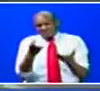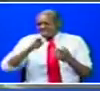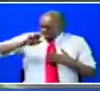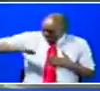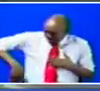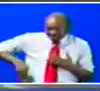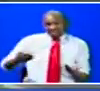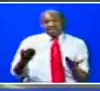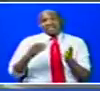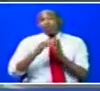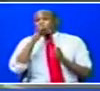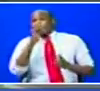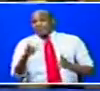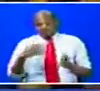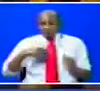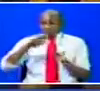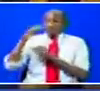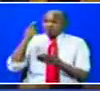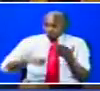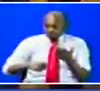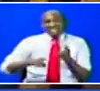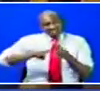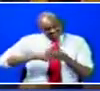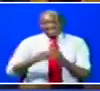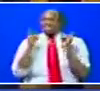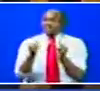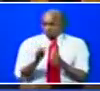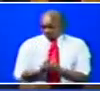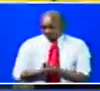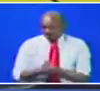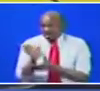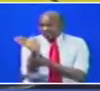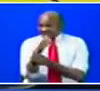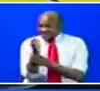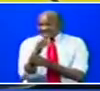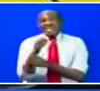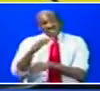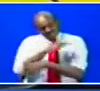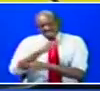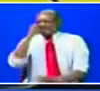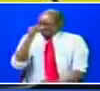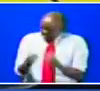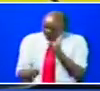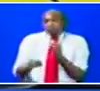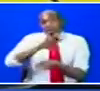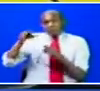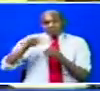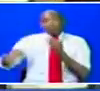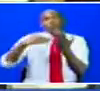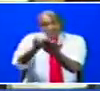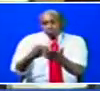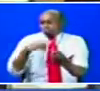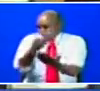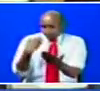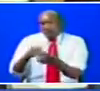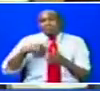Justin Muturi to ask that the process starts afresh. And Thursday evening was the deadline for submitting the application forms